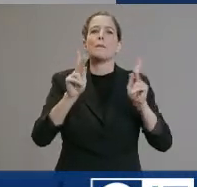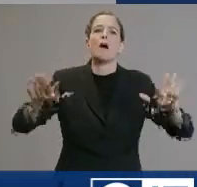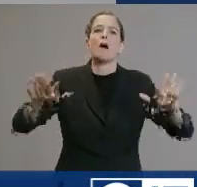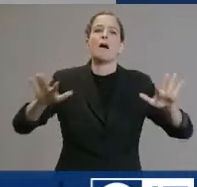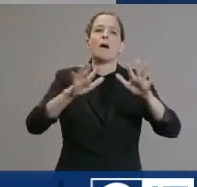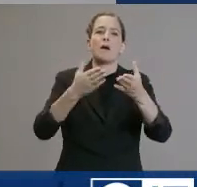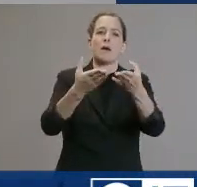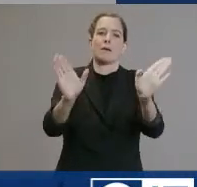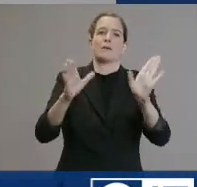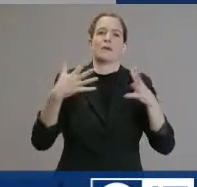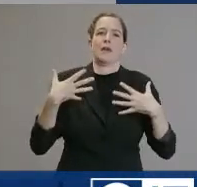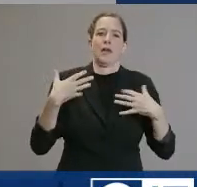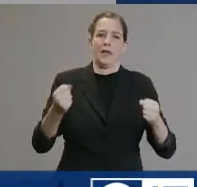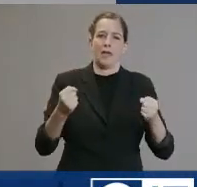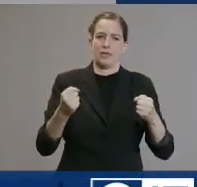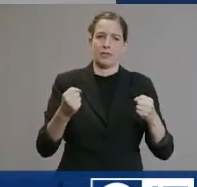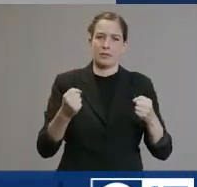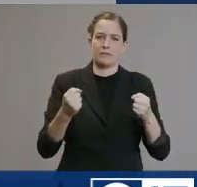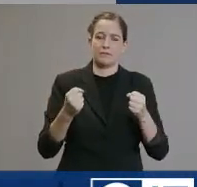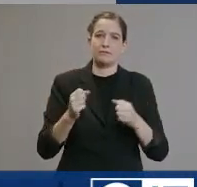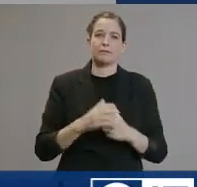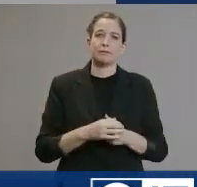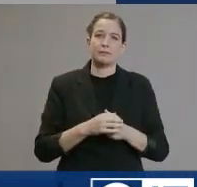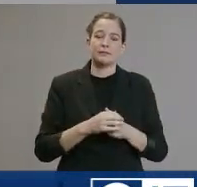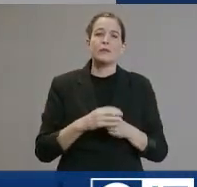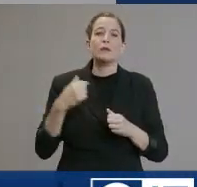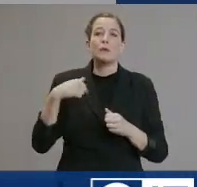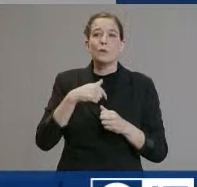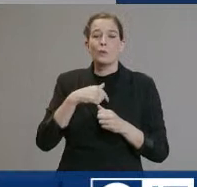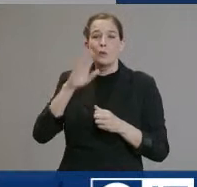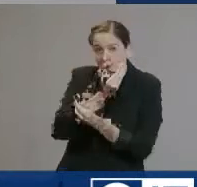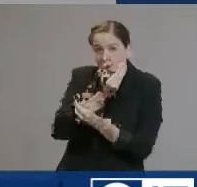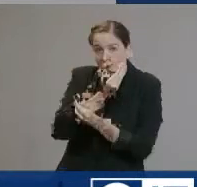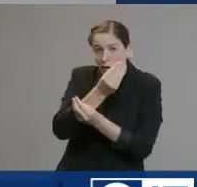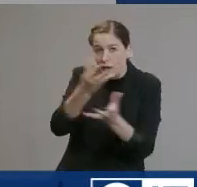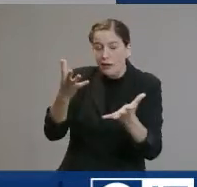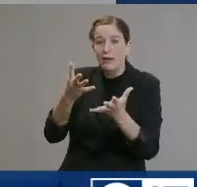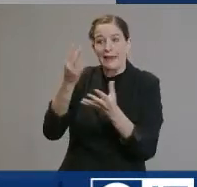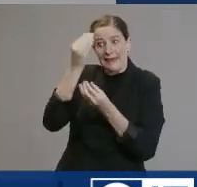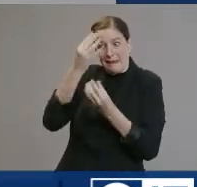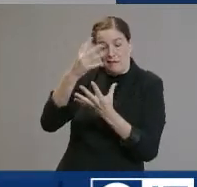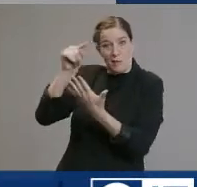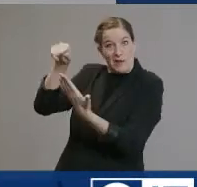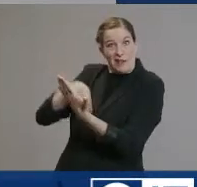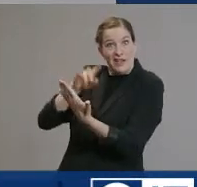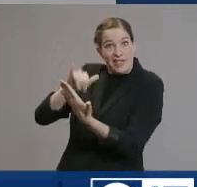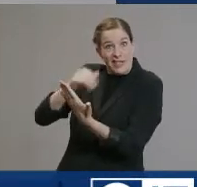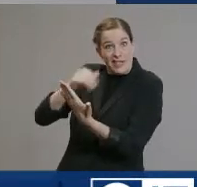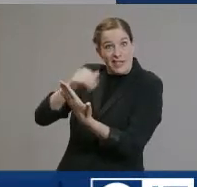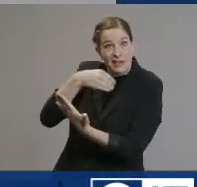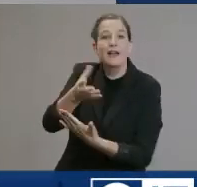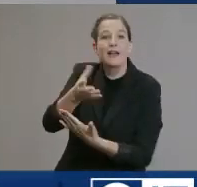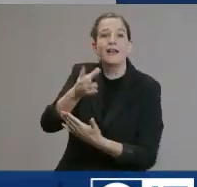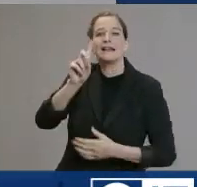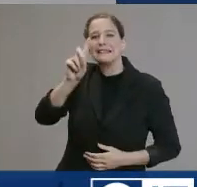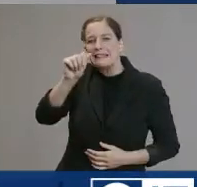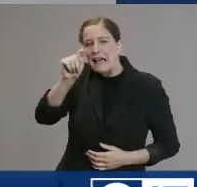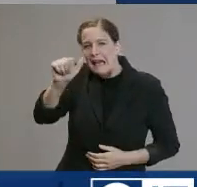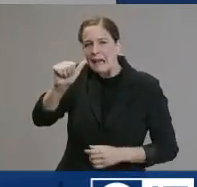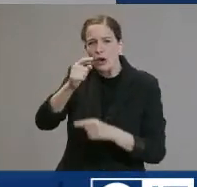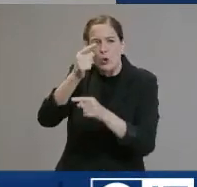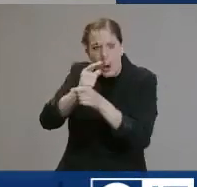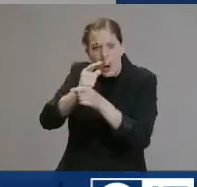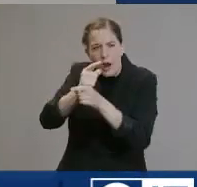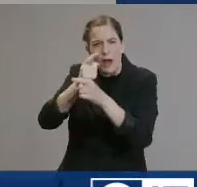be informed by data and information. And we want to make sure that you have accurate data and